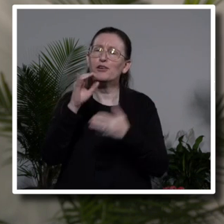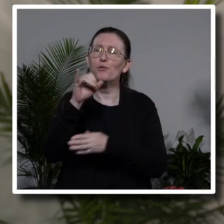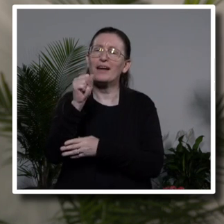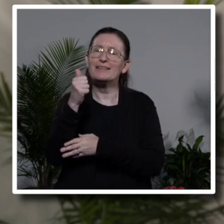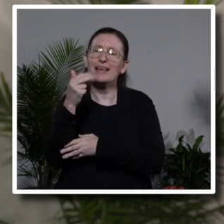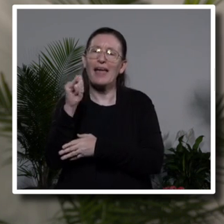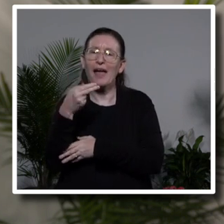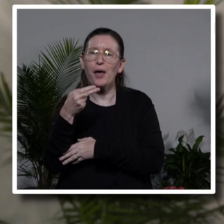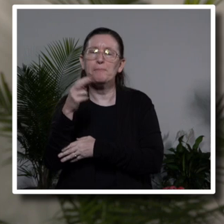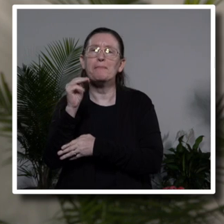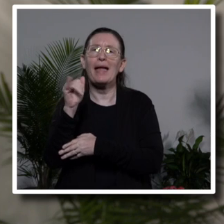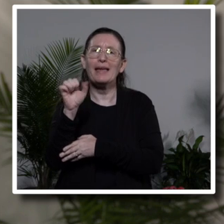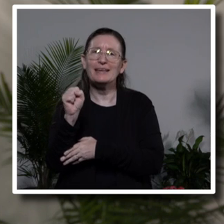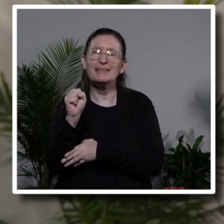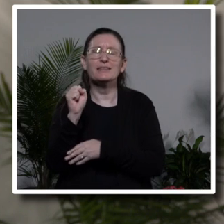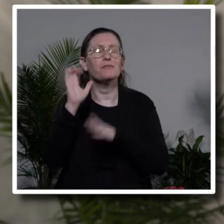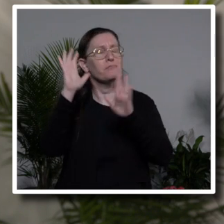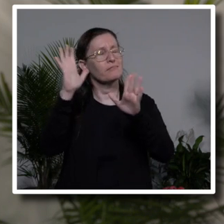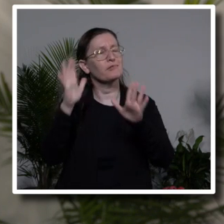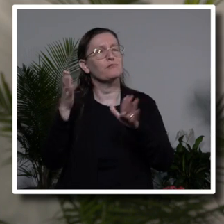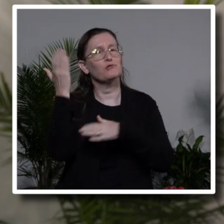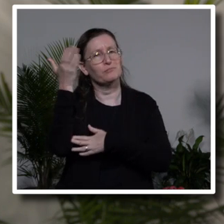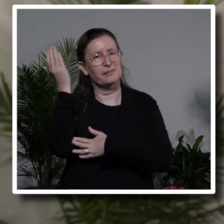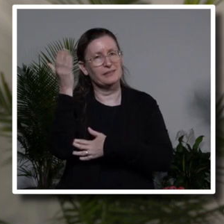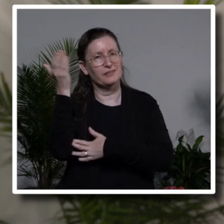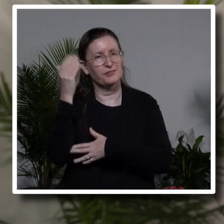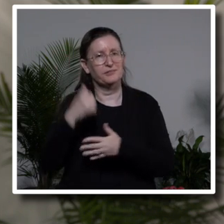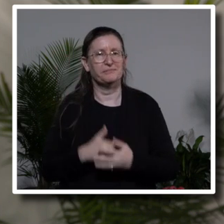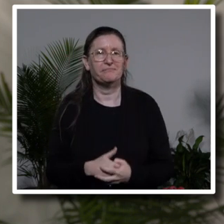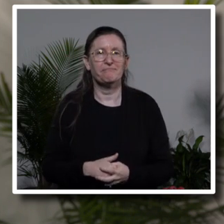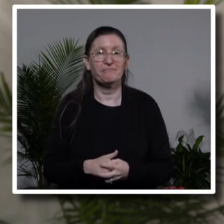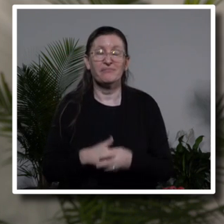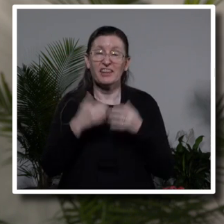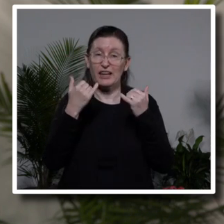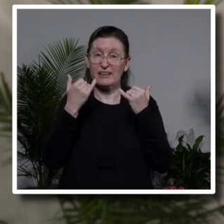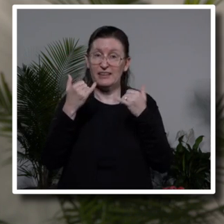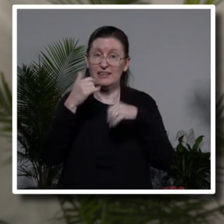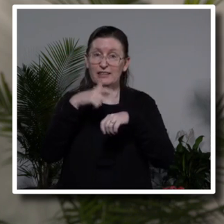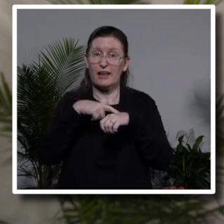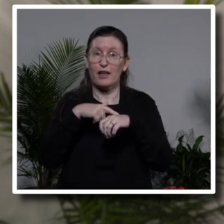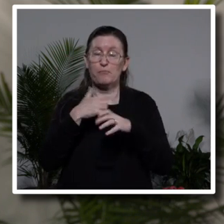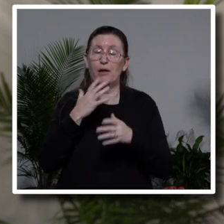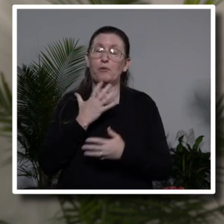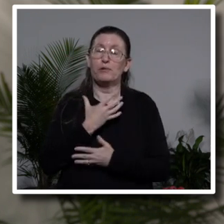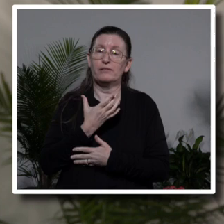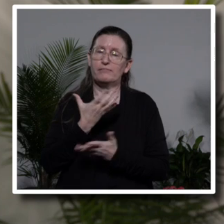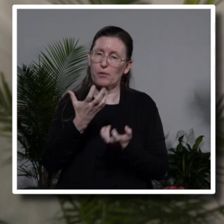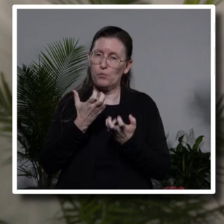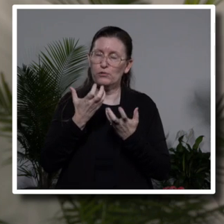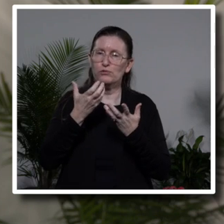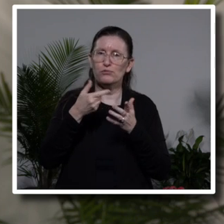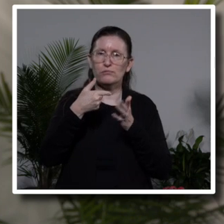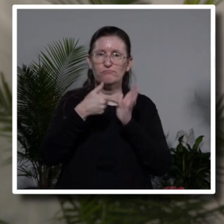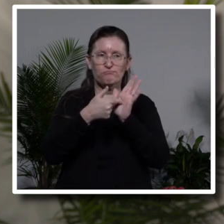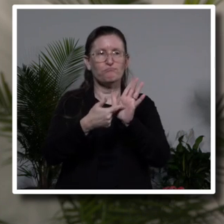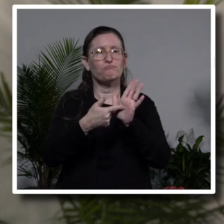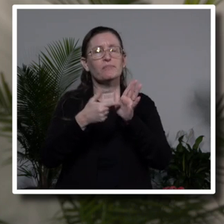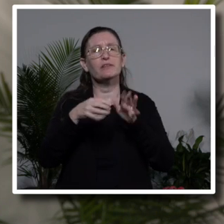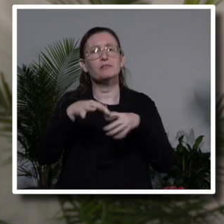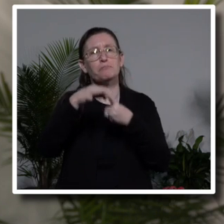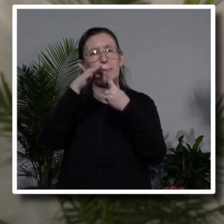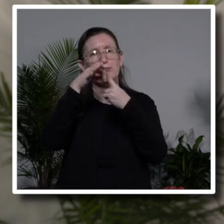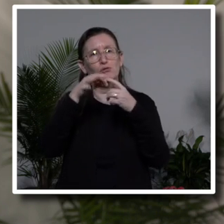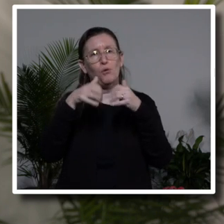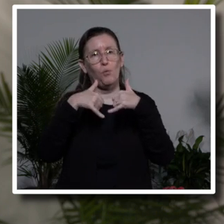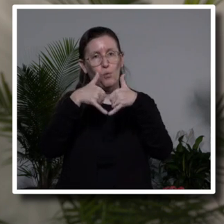Thank you, Isaiah Mays. That was a wonderful commencement speech. At this time, we would like to highlight special awards